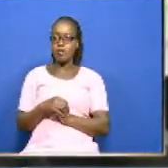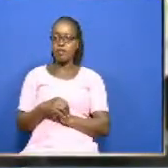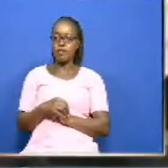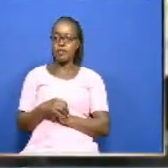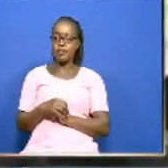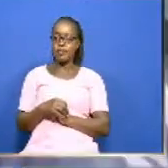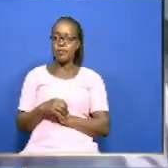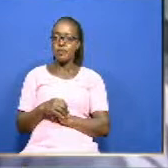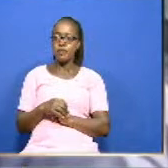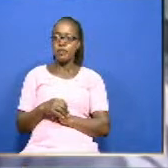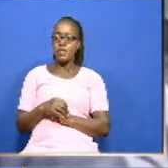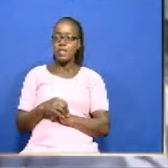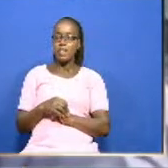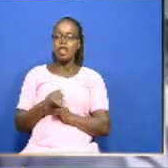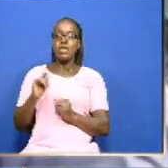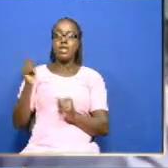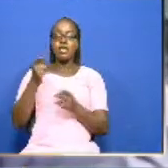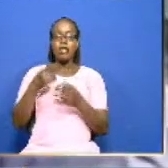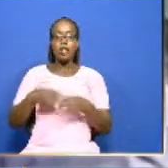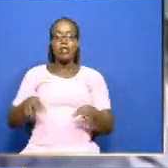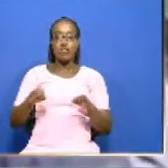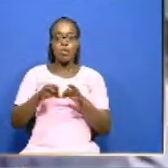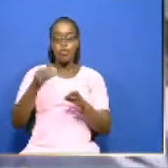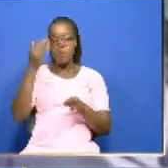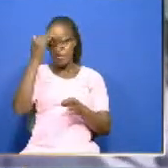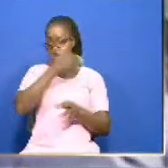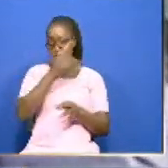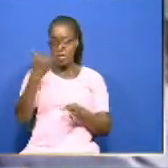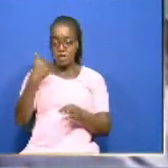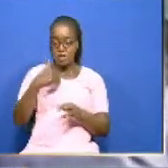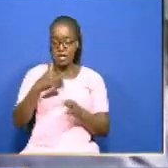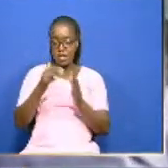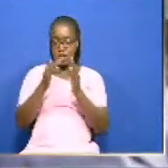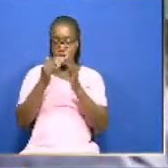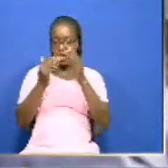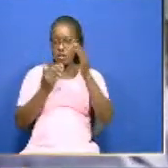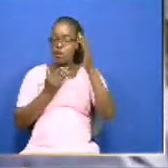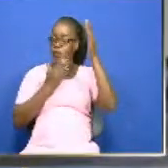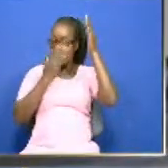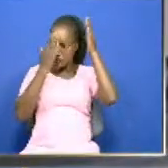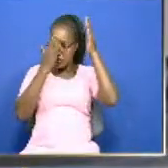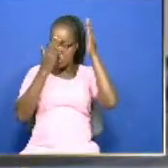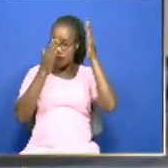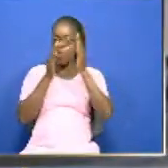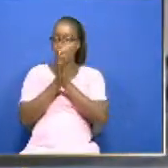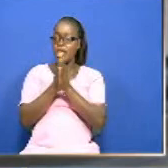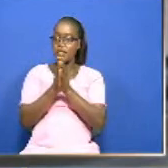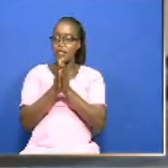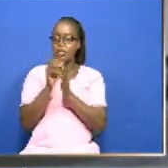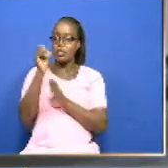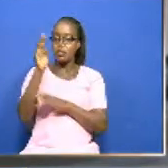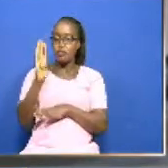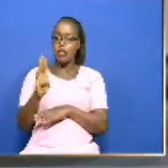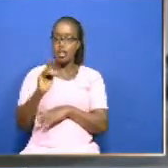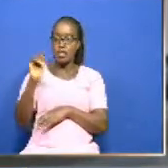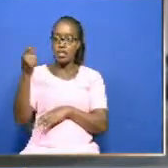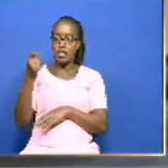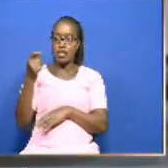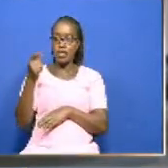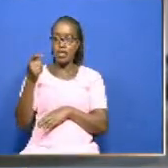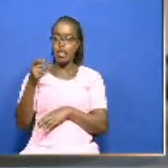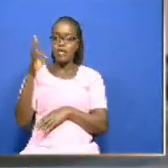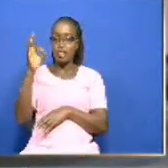According to the Kenya Conference of Catholic Bishops Technical Advisor on TB issues, Michael Masharia, Kenya was among